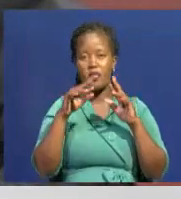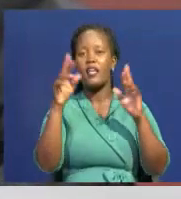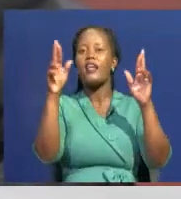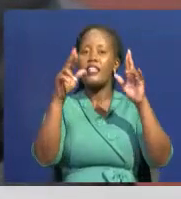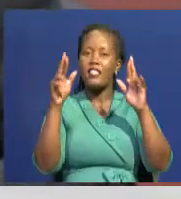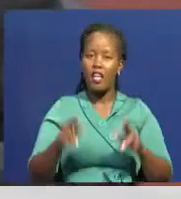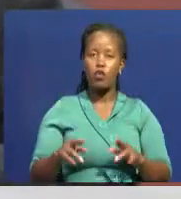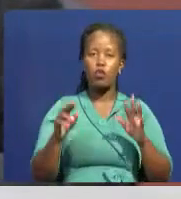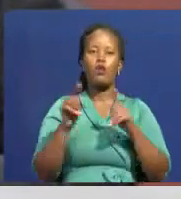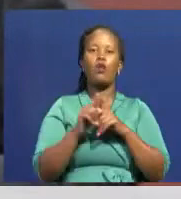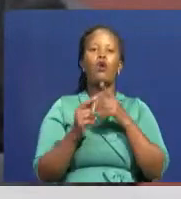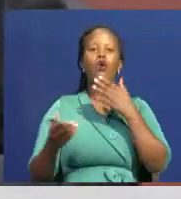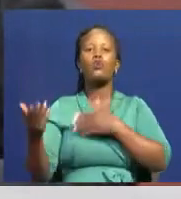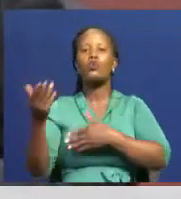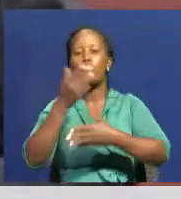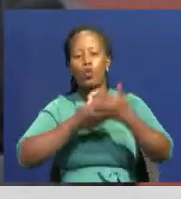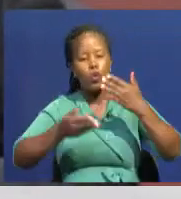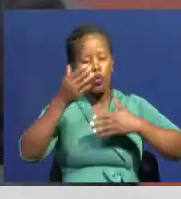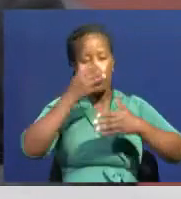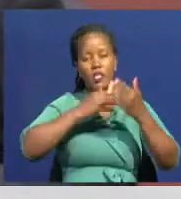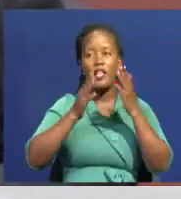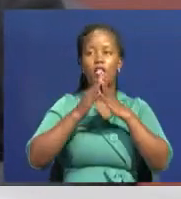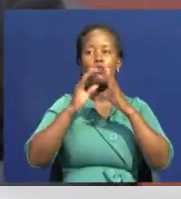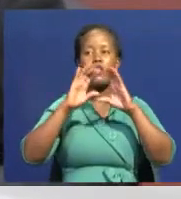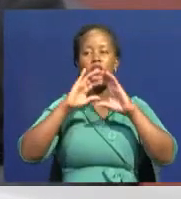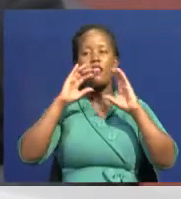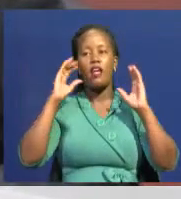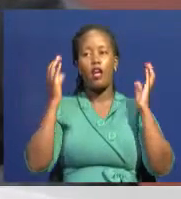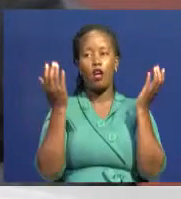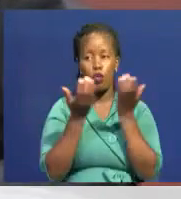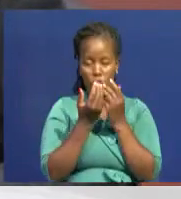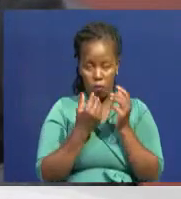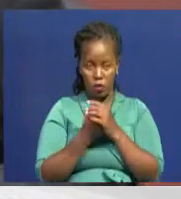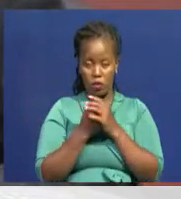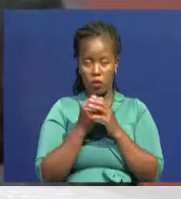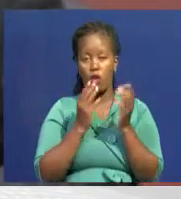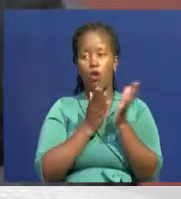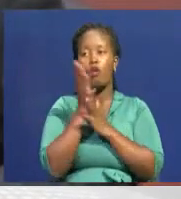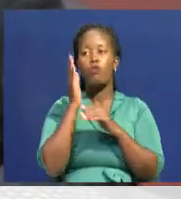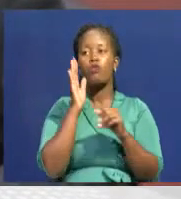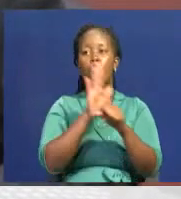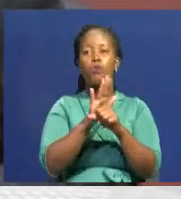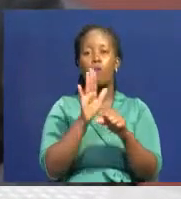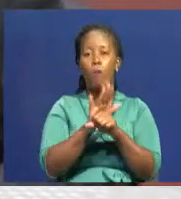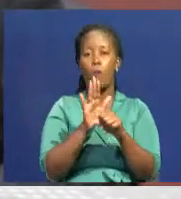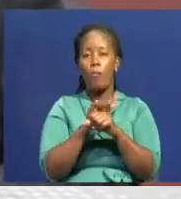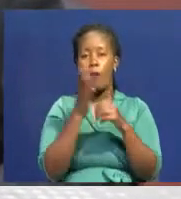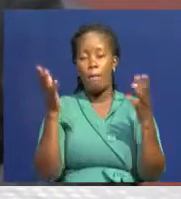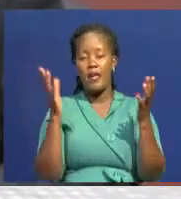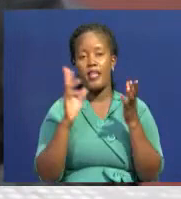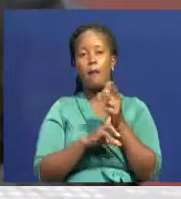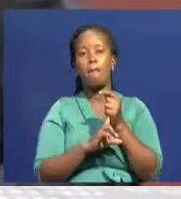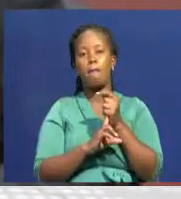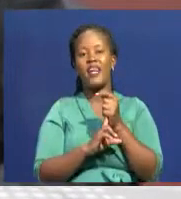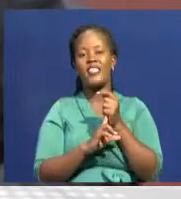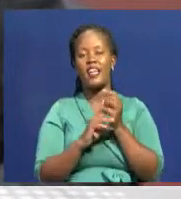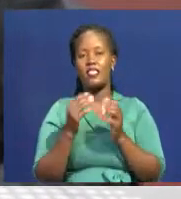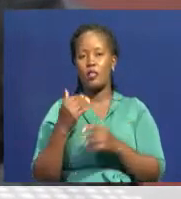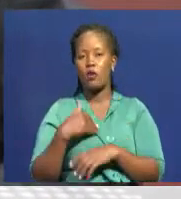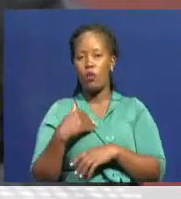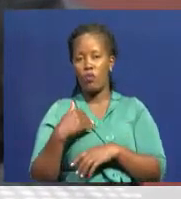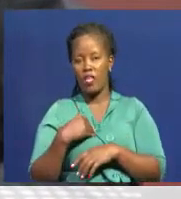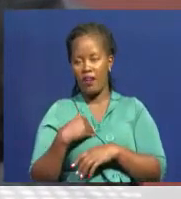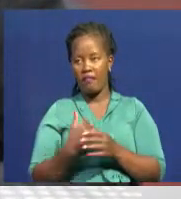interact with the global, with the, like this course, and through Usafona, many others that we're going to partner with,